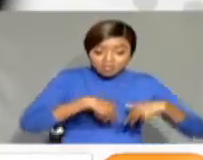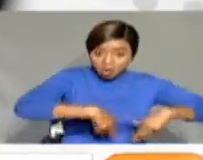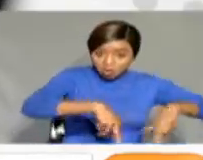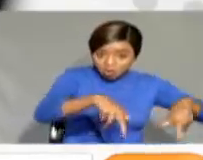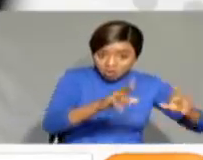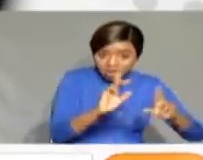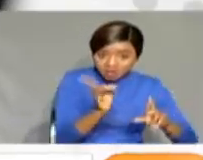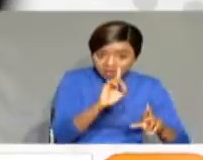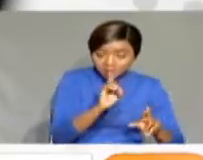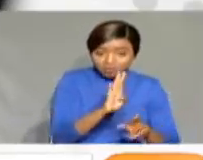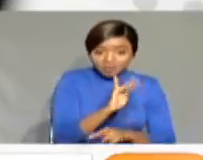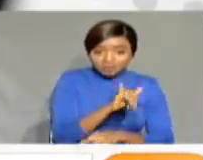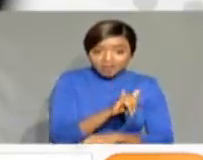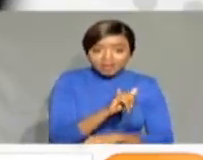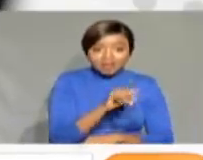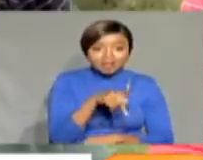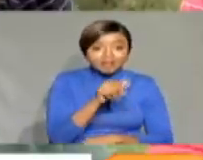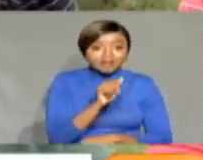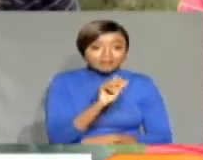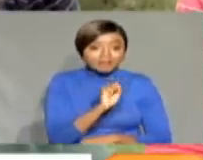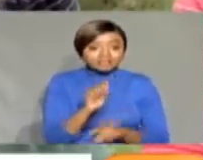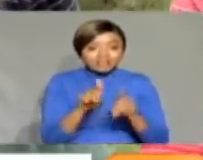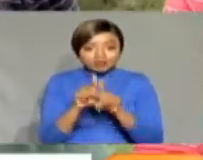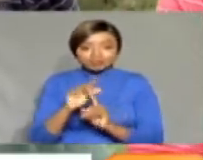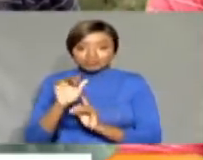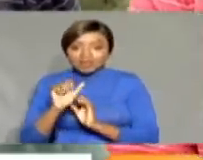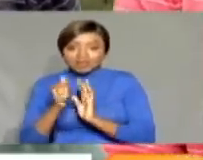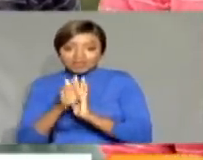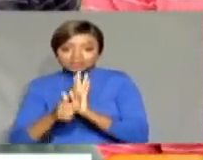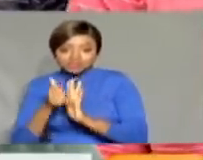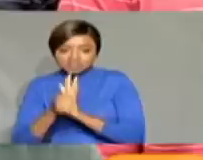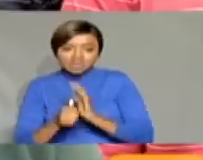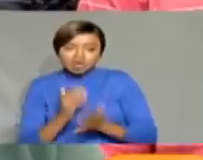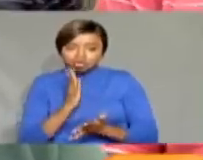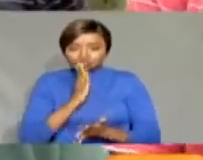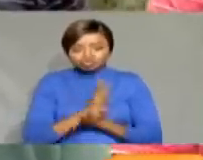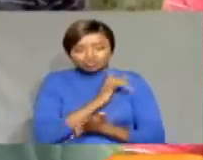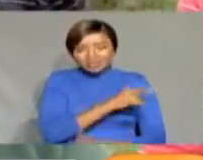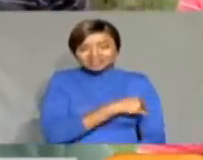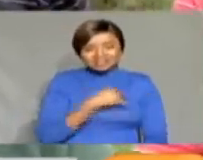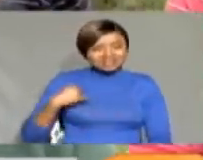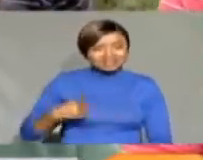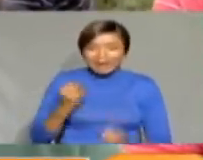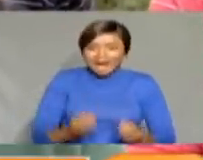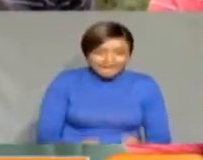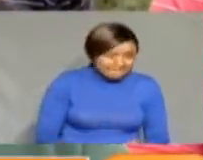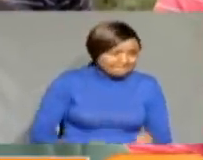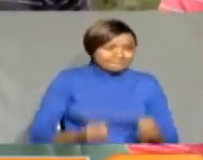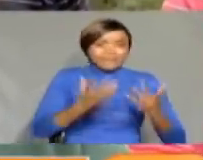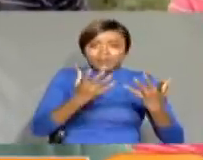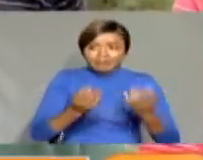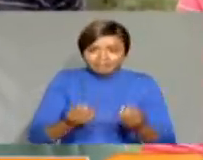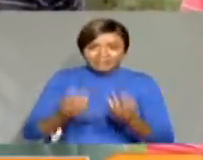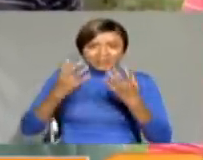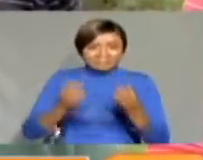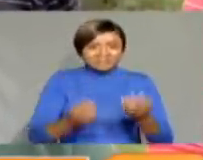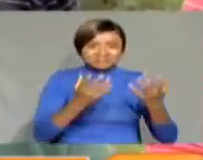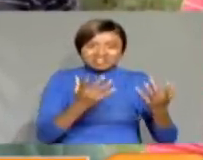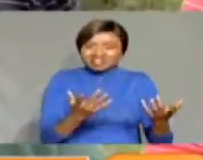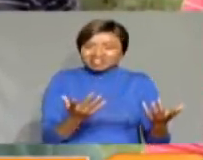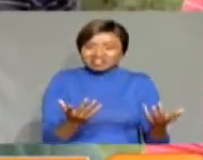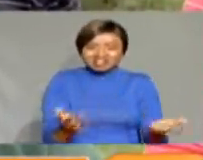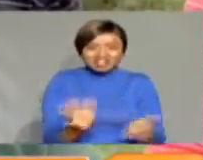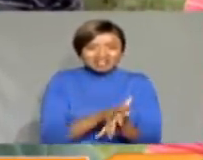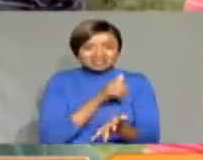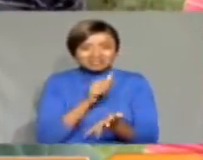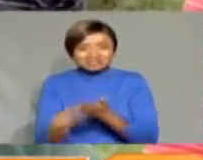are essential for its construction. The Chinese are blasting left, right and center and even destroying what we already have. Destroying